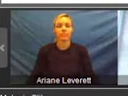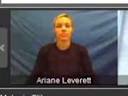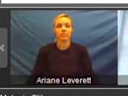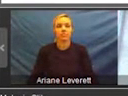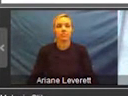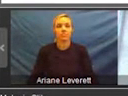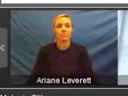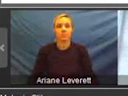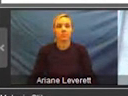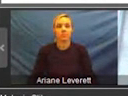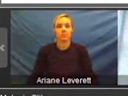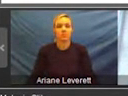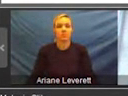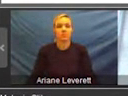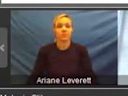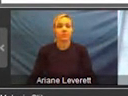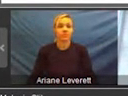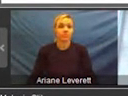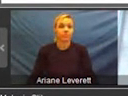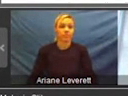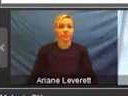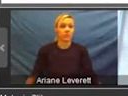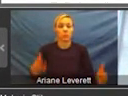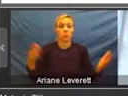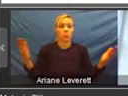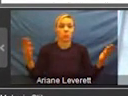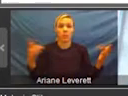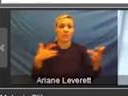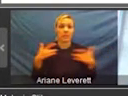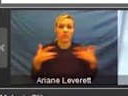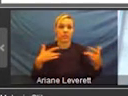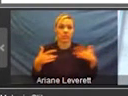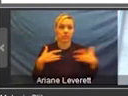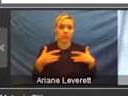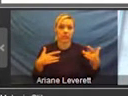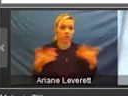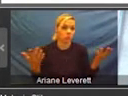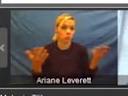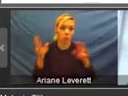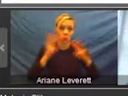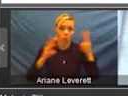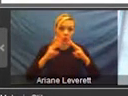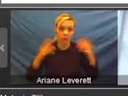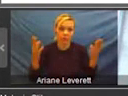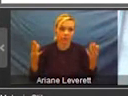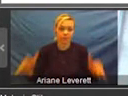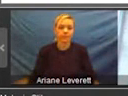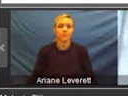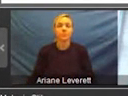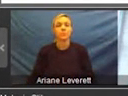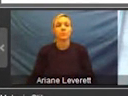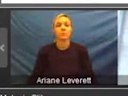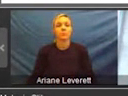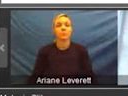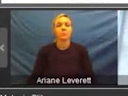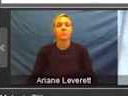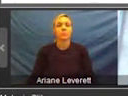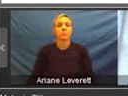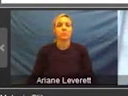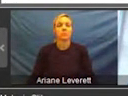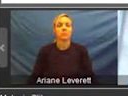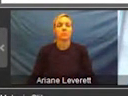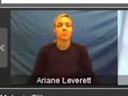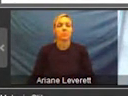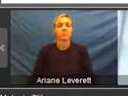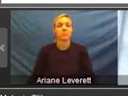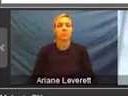What is the concern regarding inclusive ICTs? There is still a lack of policy